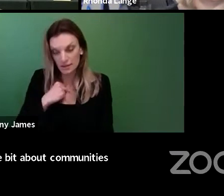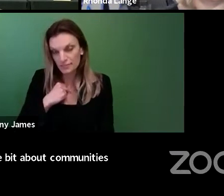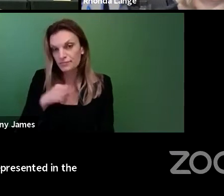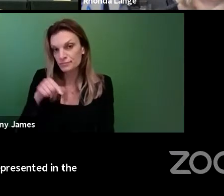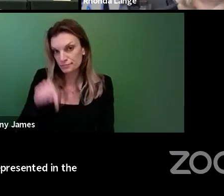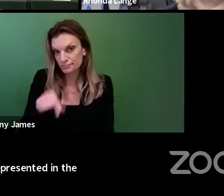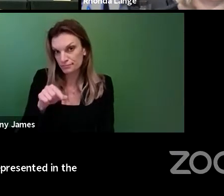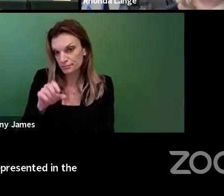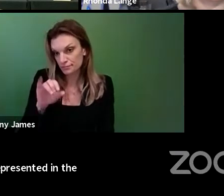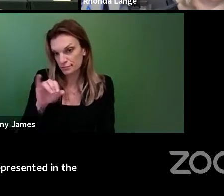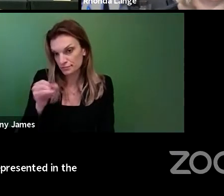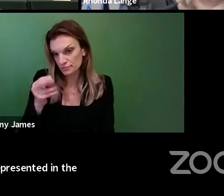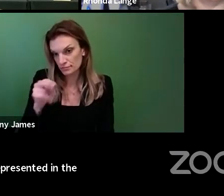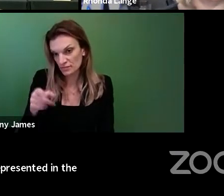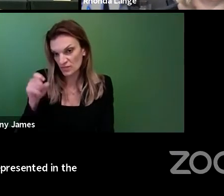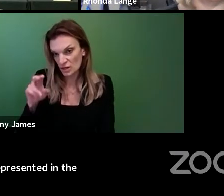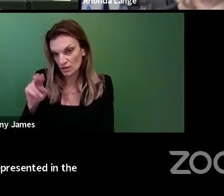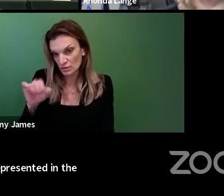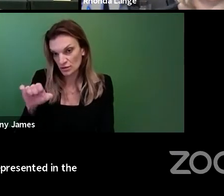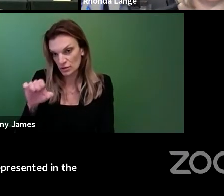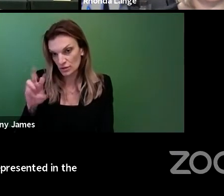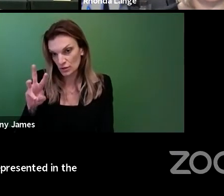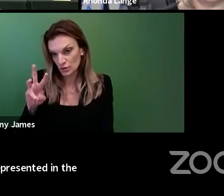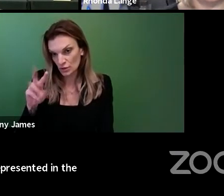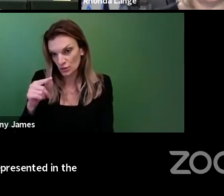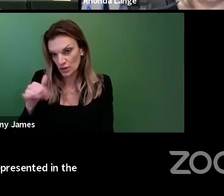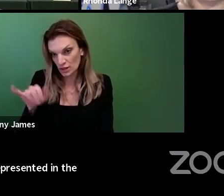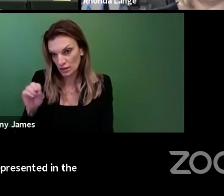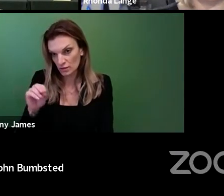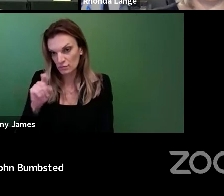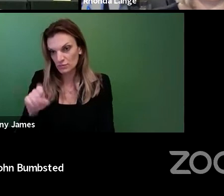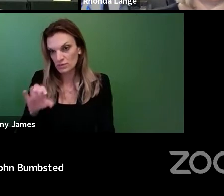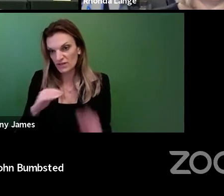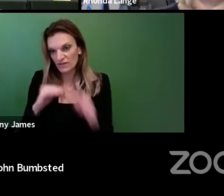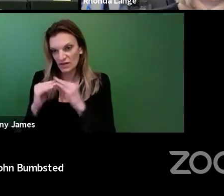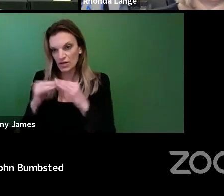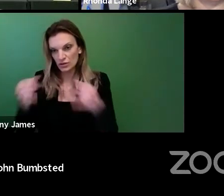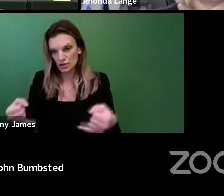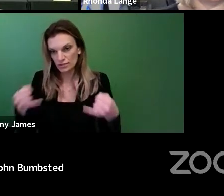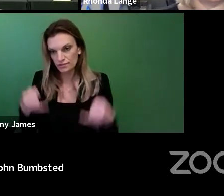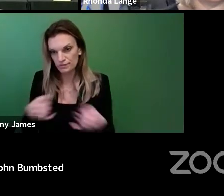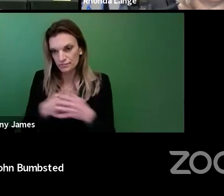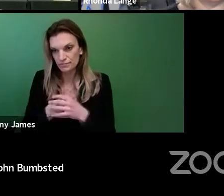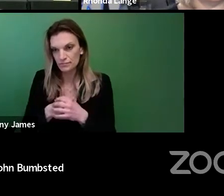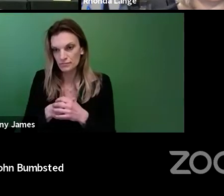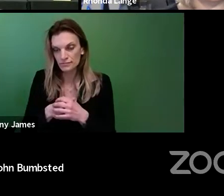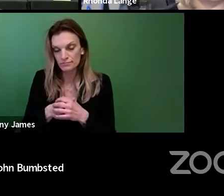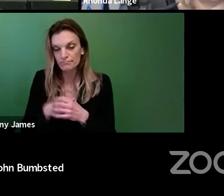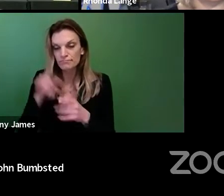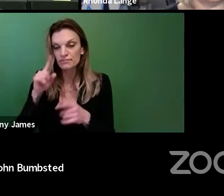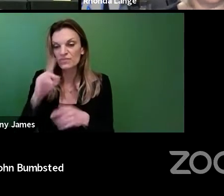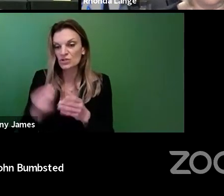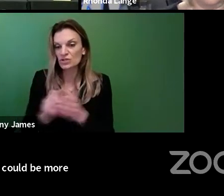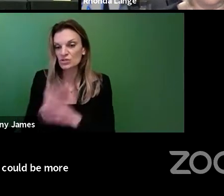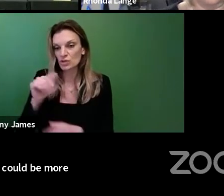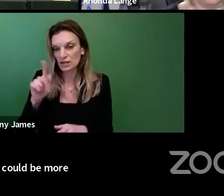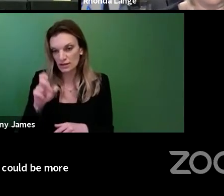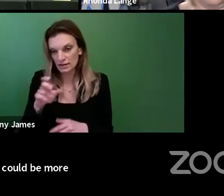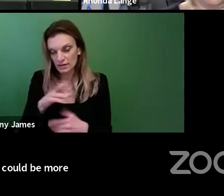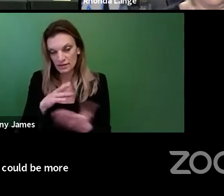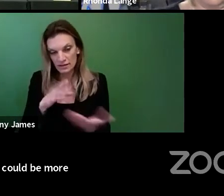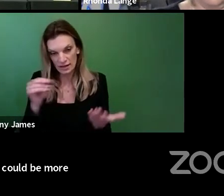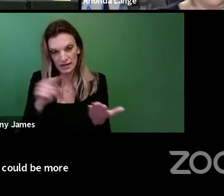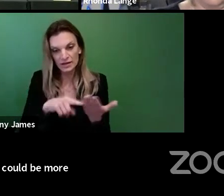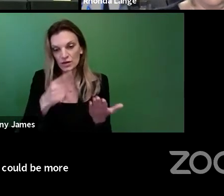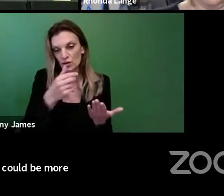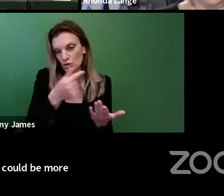John Bumstead from Nuevo. We feel that that district could be more fairly drawn to include the communities of Spring Lake and Grand Haven. We have much